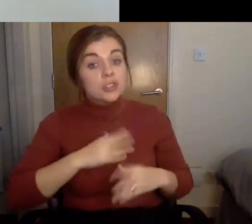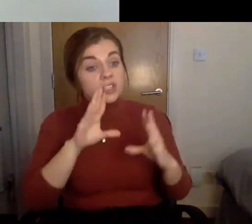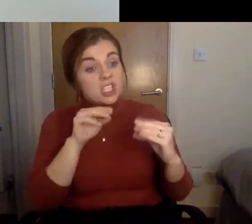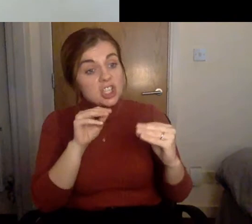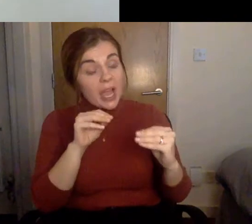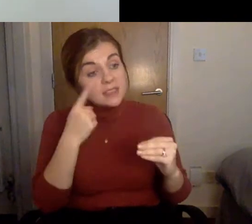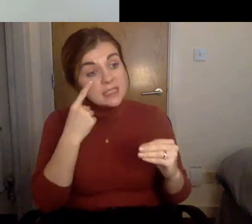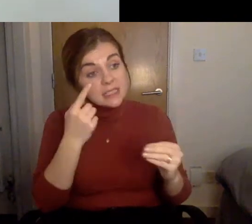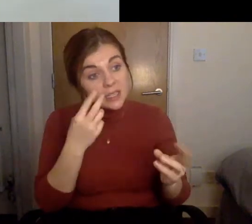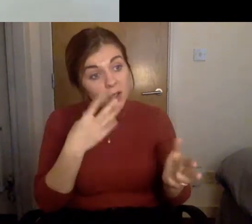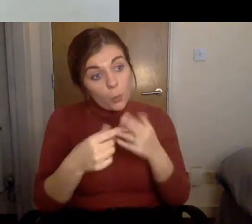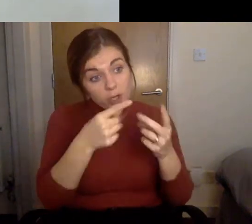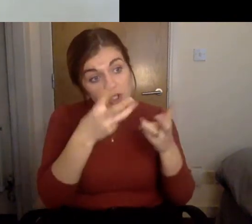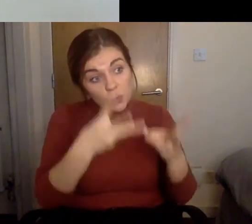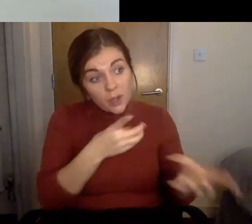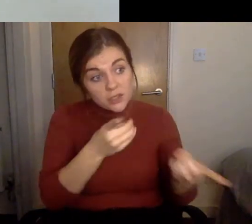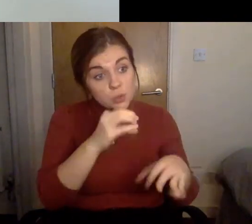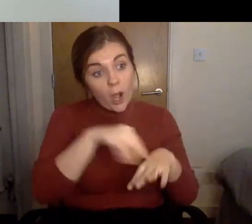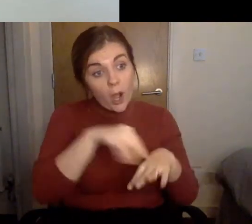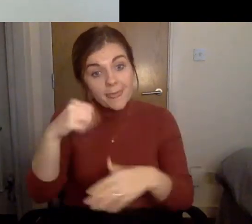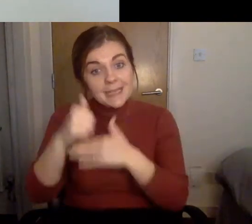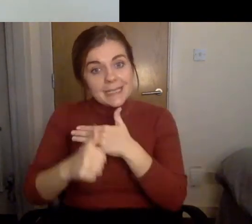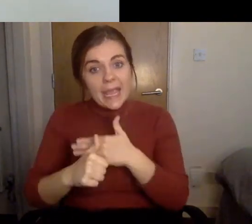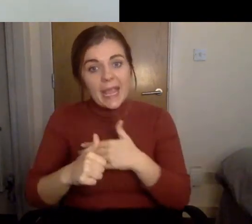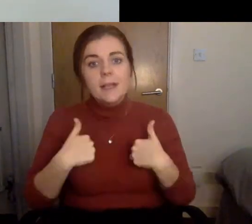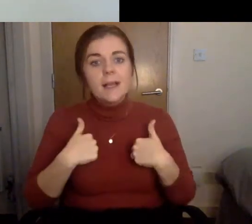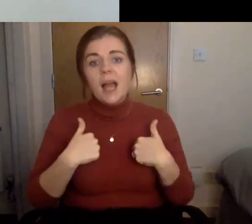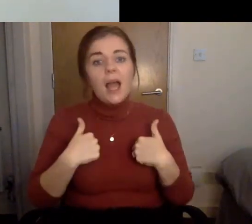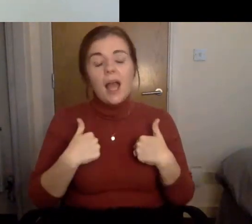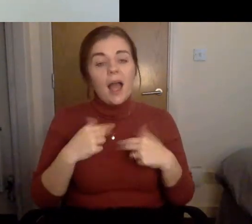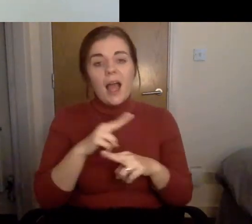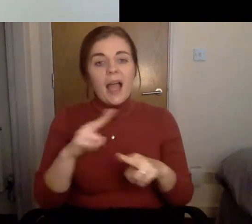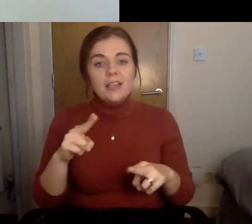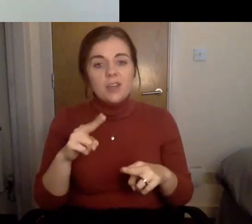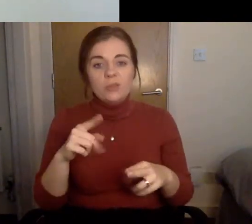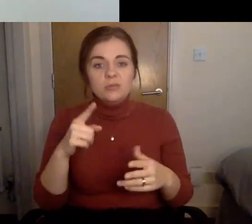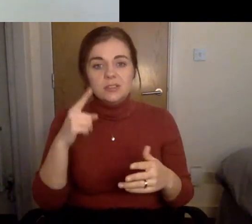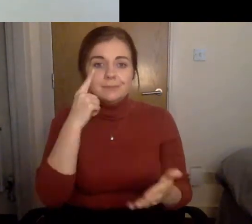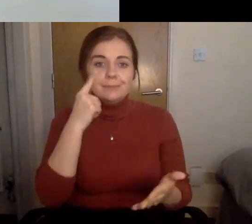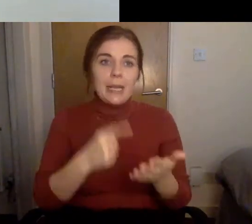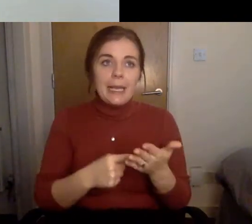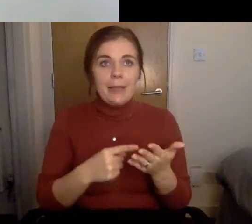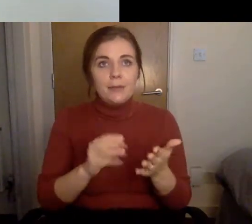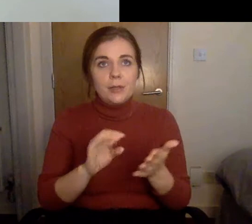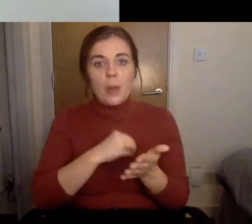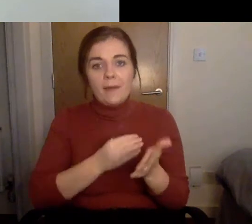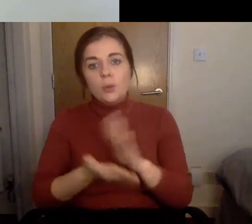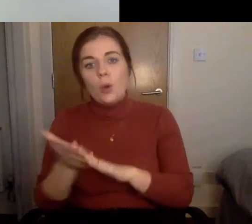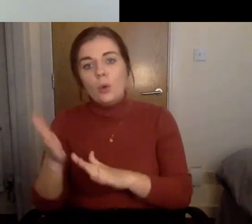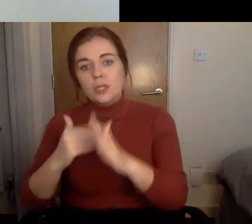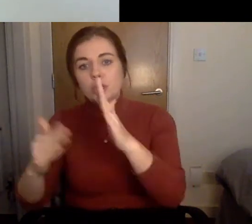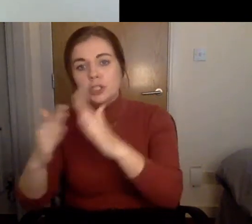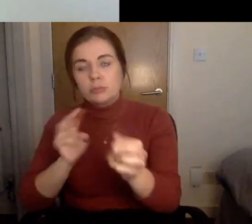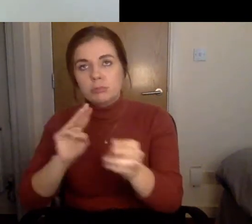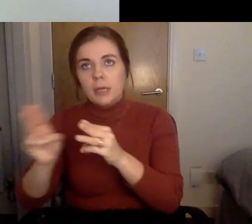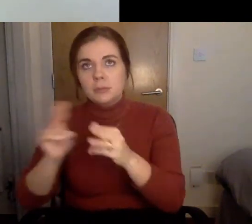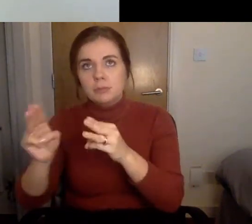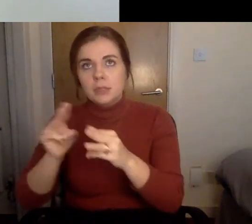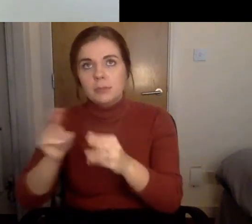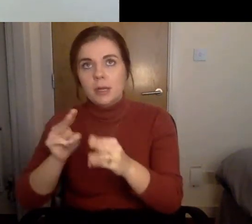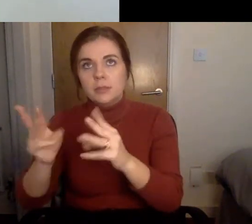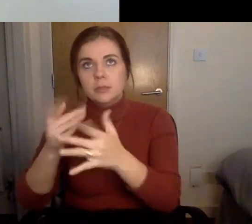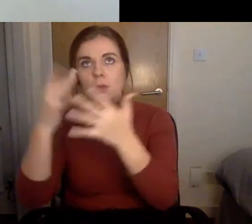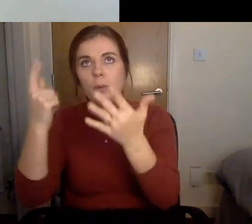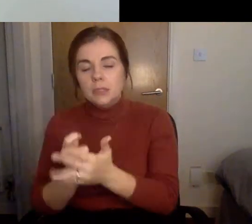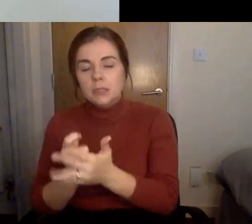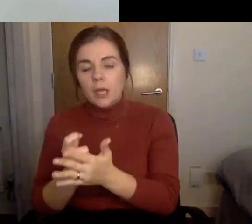So I'm not a big believer in going to the church for 792 practices and all of that kind of stuff. So, you know, we